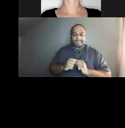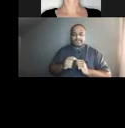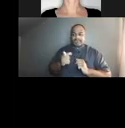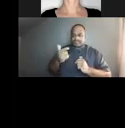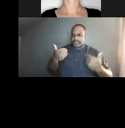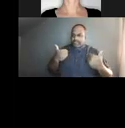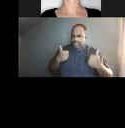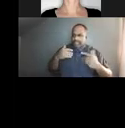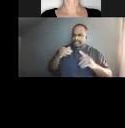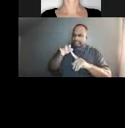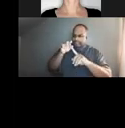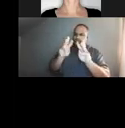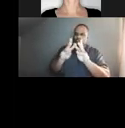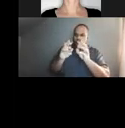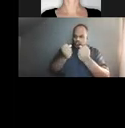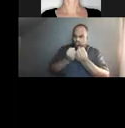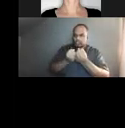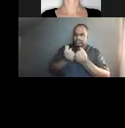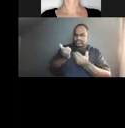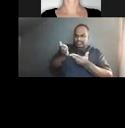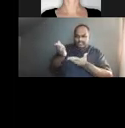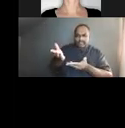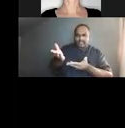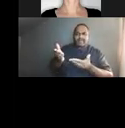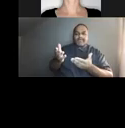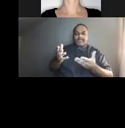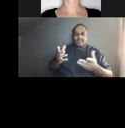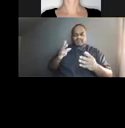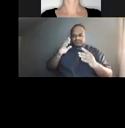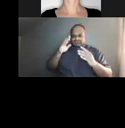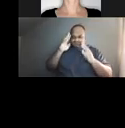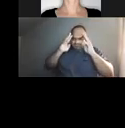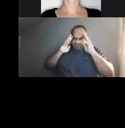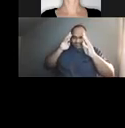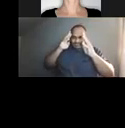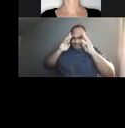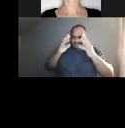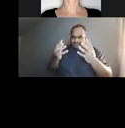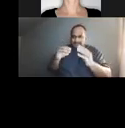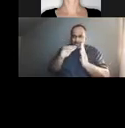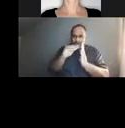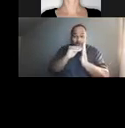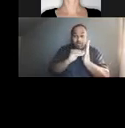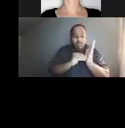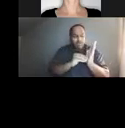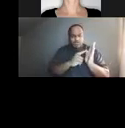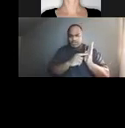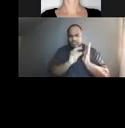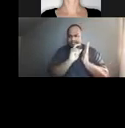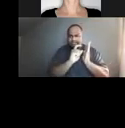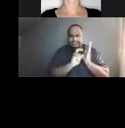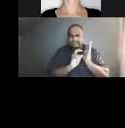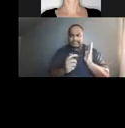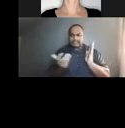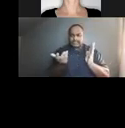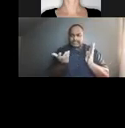workshops in St. Petersburg. And the question is posed on this